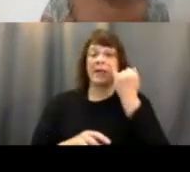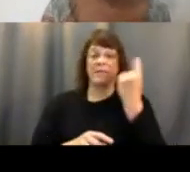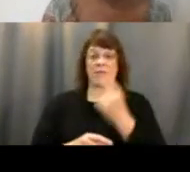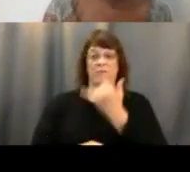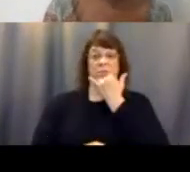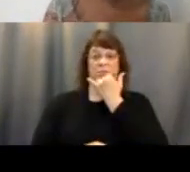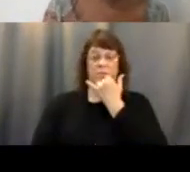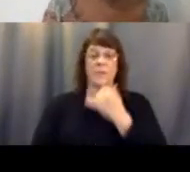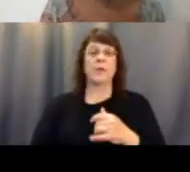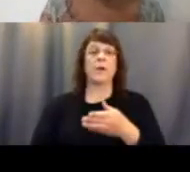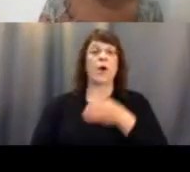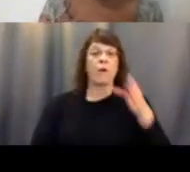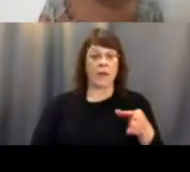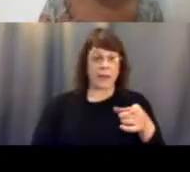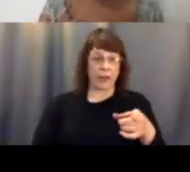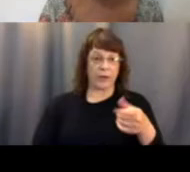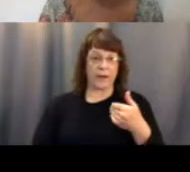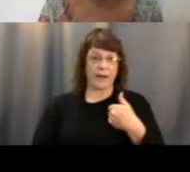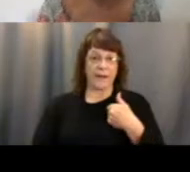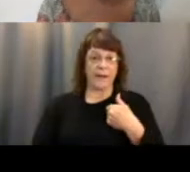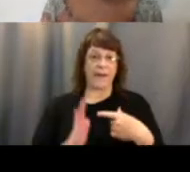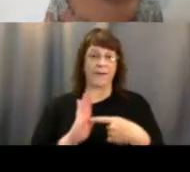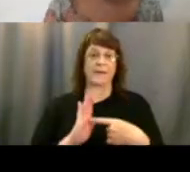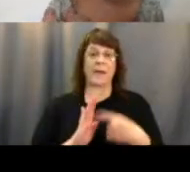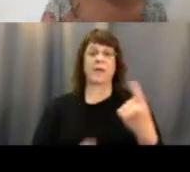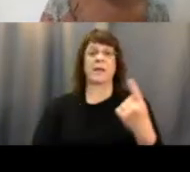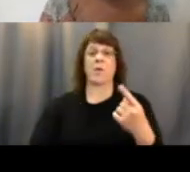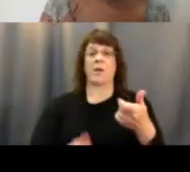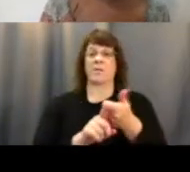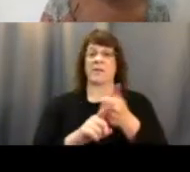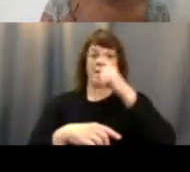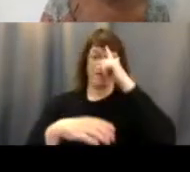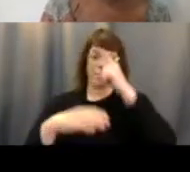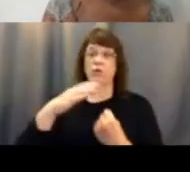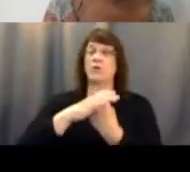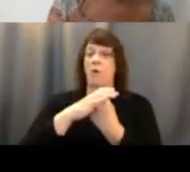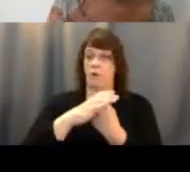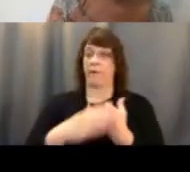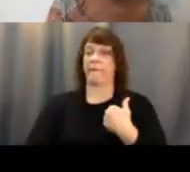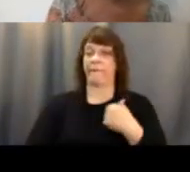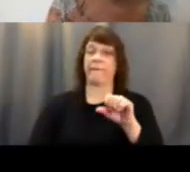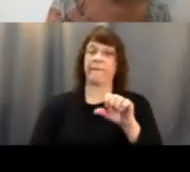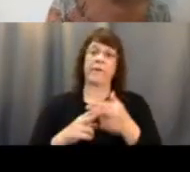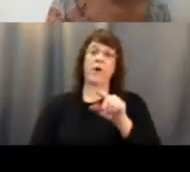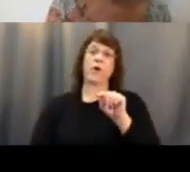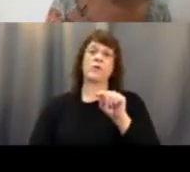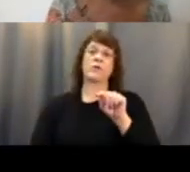So over here we have an example of someone who's actually had a stroke. So you can see that kind